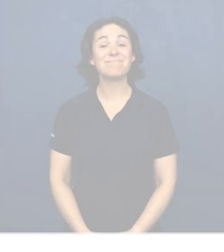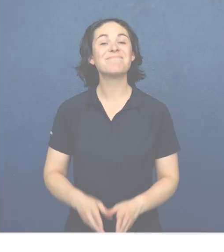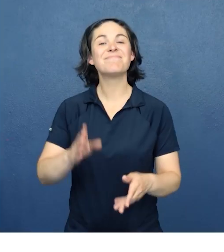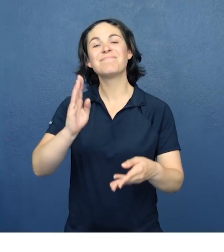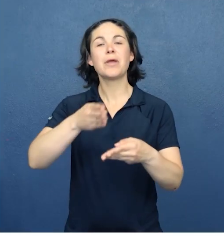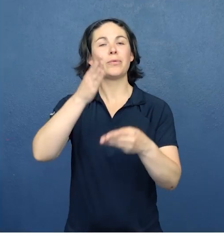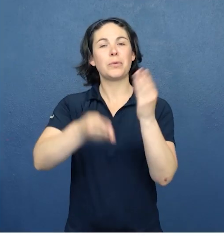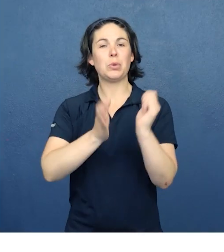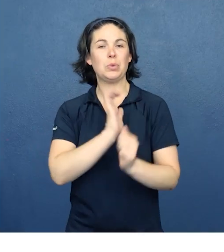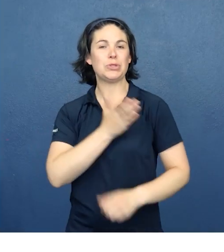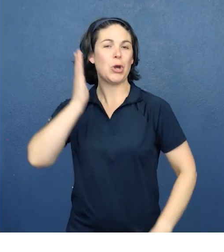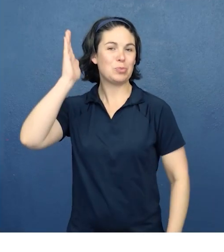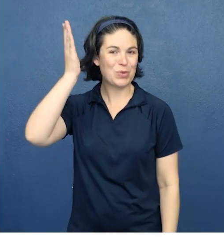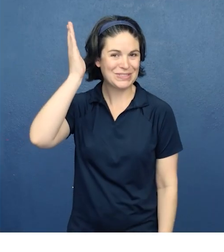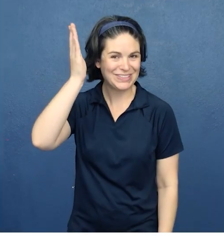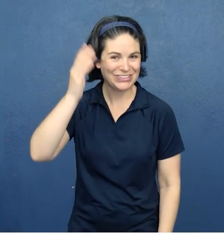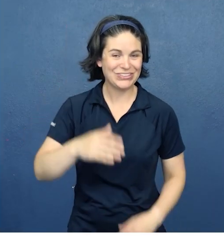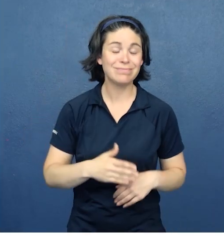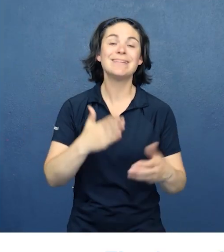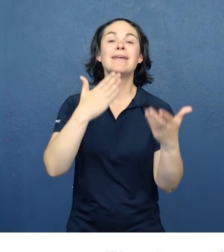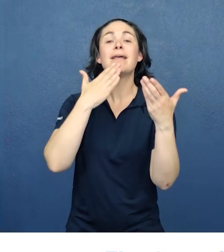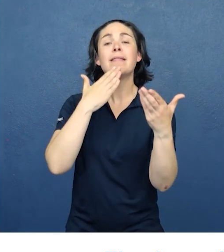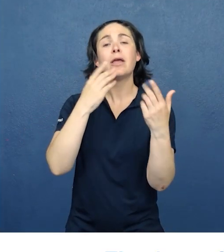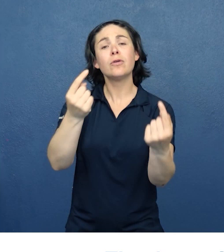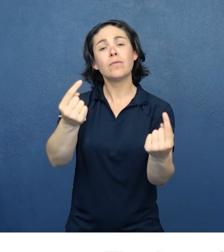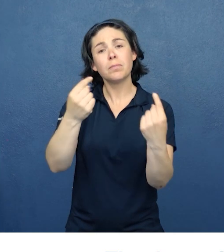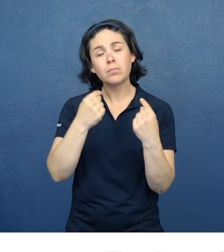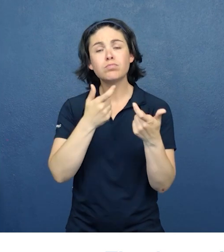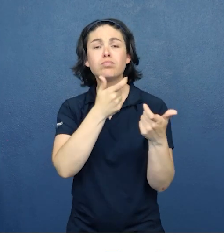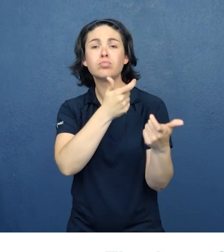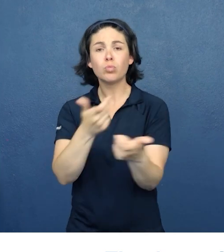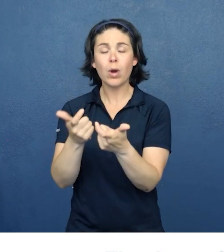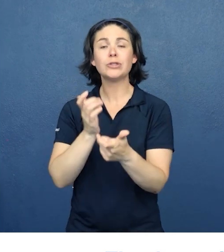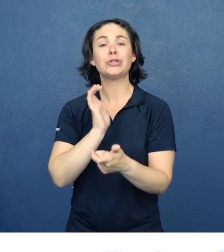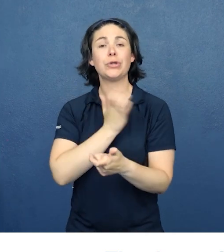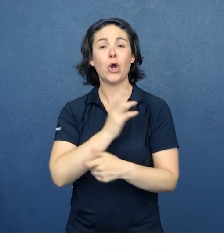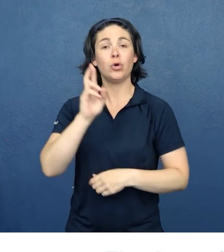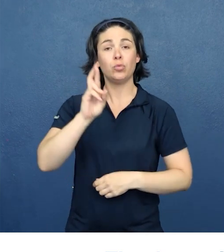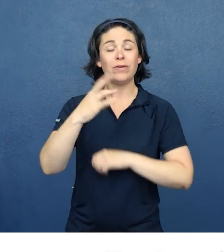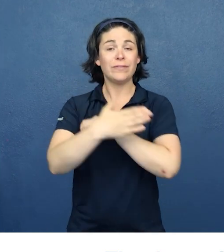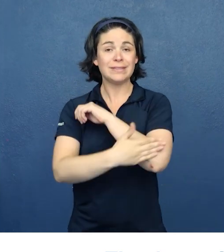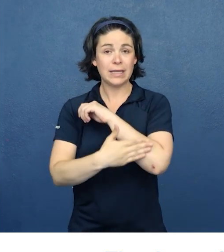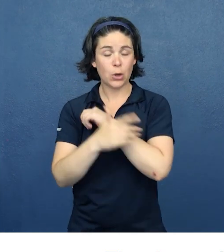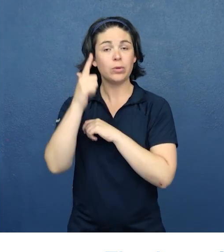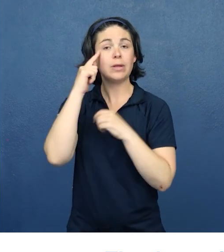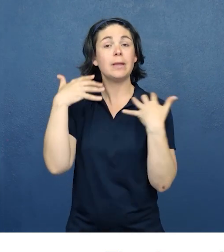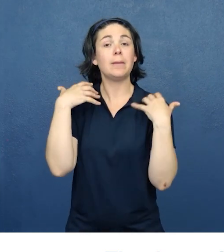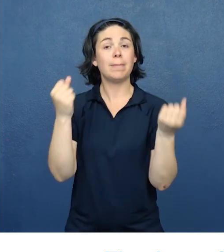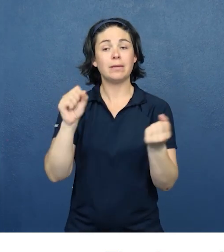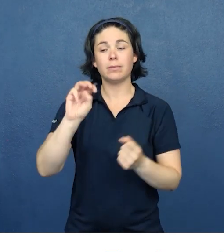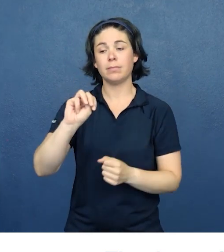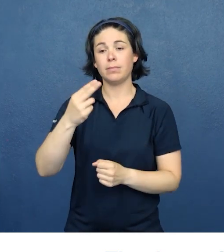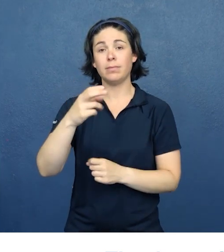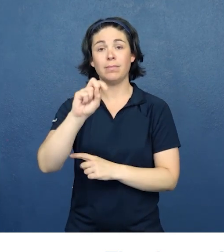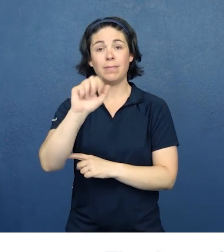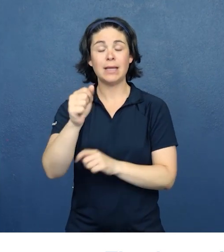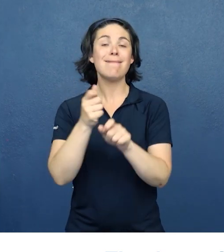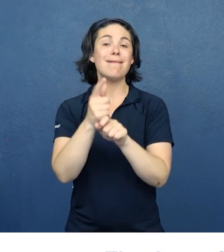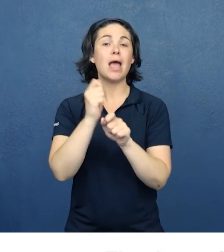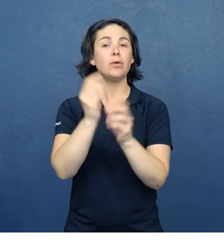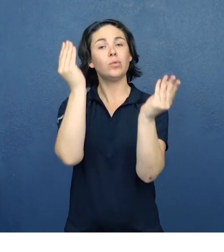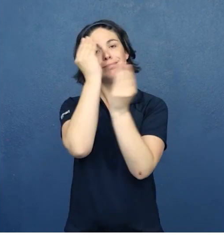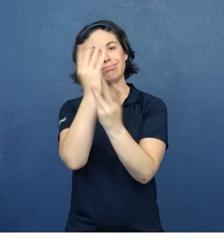And that concludes our presentation. Thank you for participating in this year's Riverside County Mental Health Services Act annual